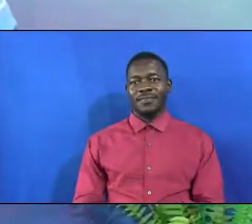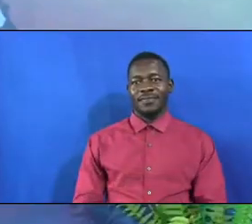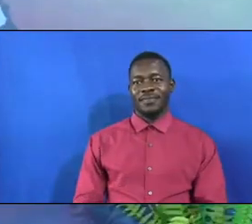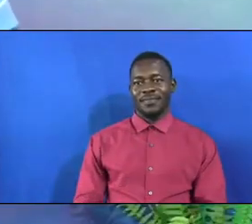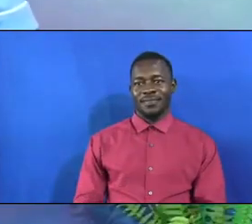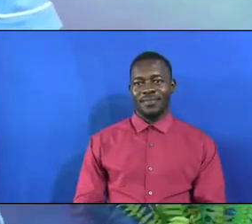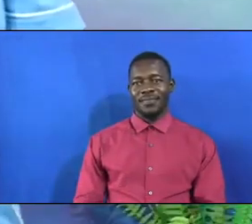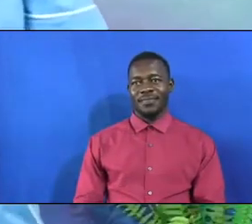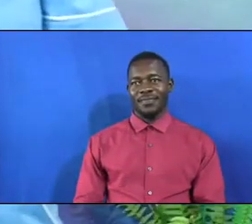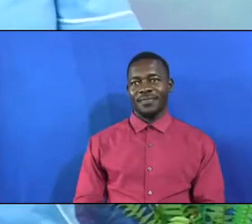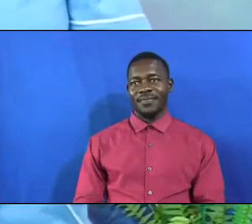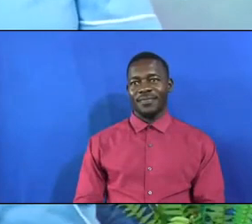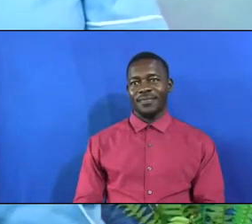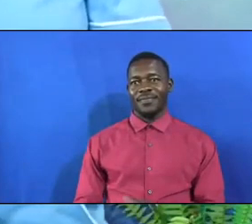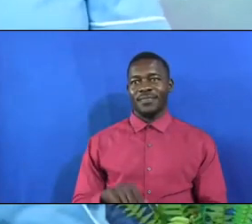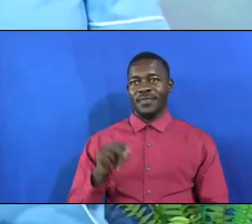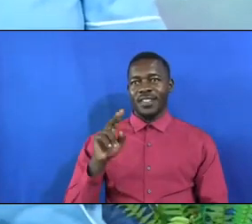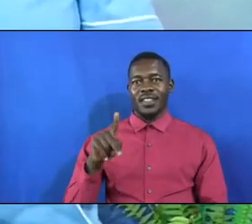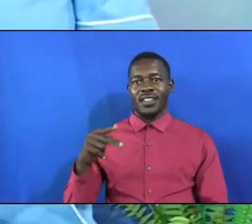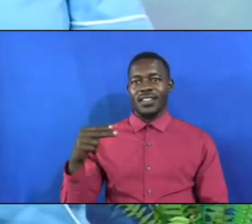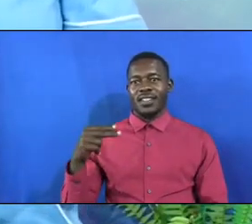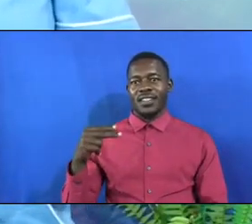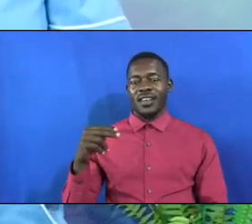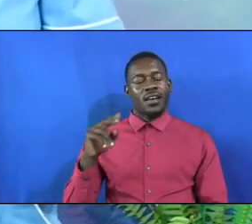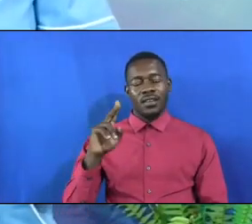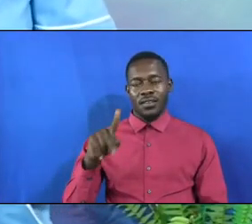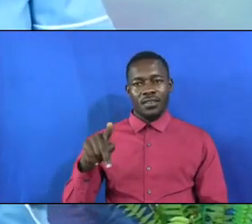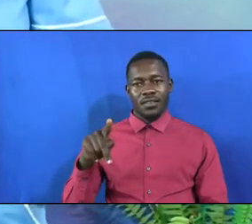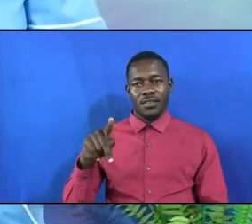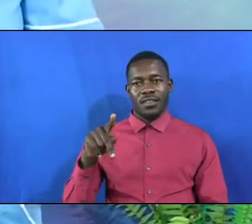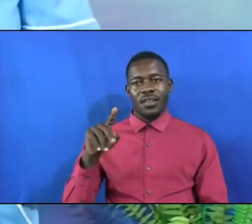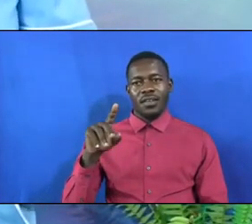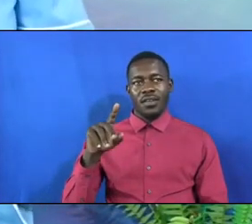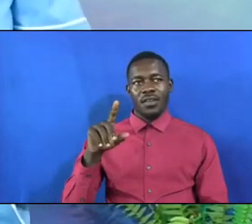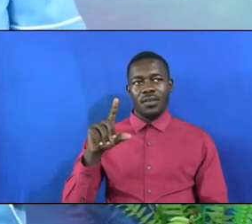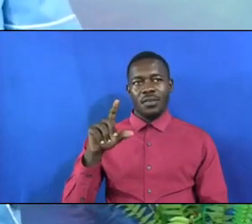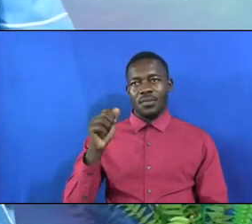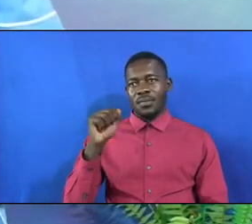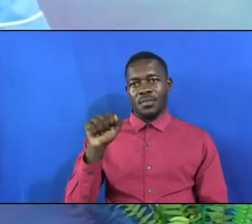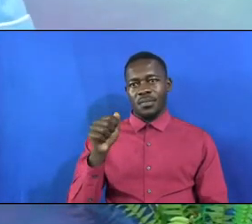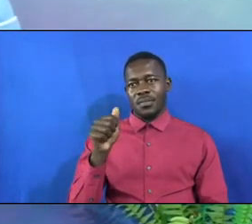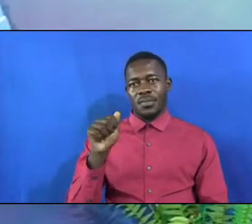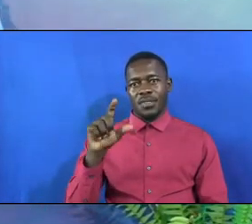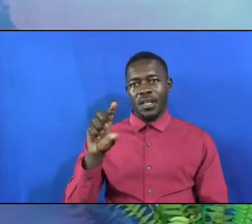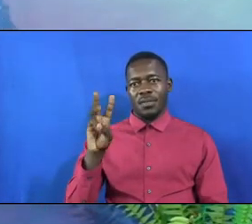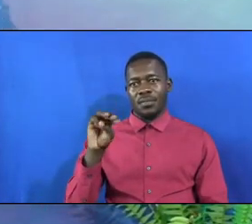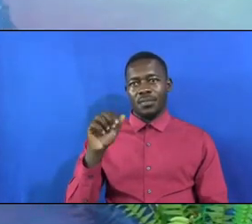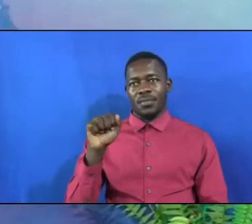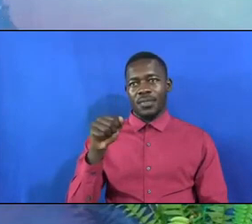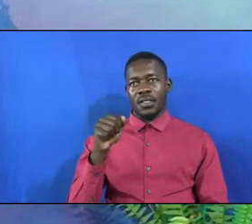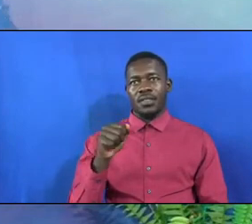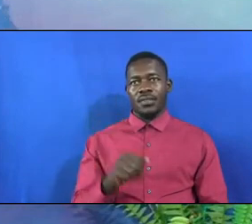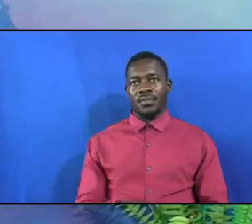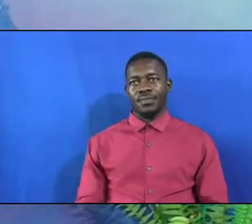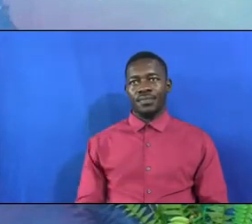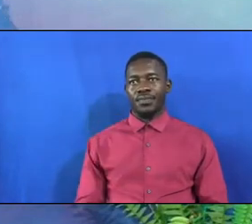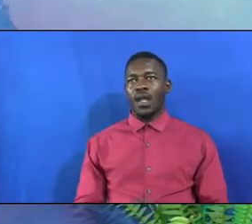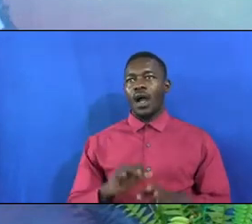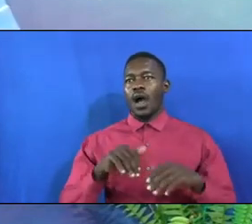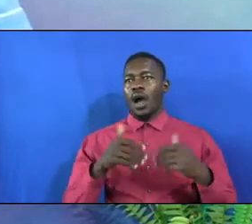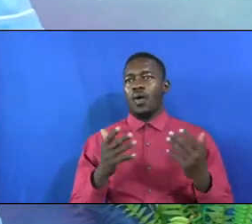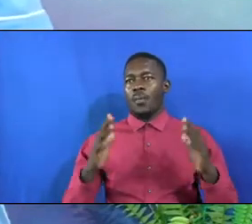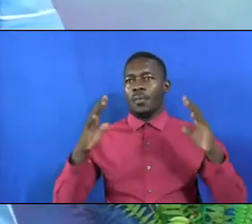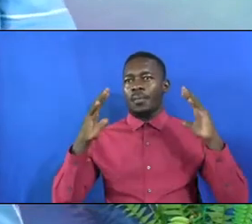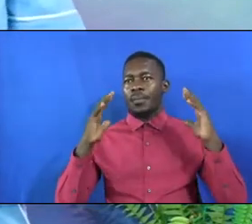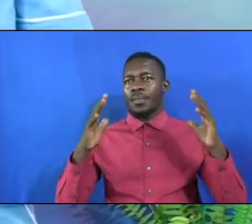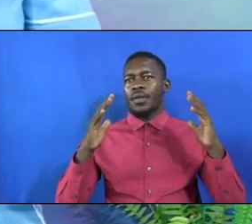It says, Psalms 31 and verse 19 says, how abundant are the good things that you have stored up for those who fear